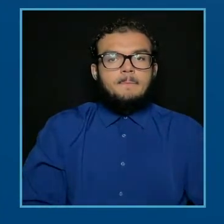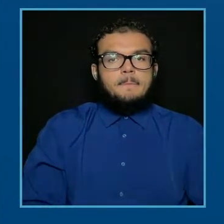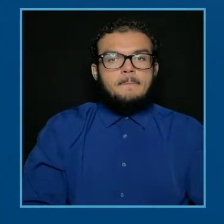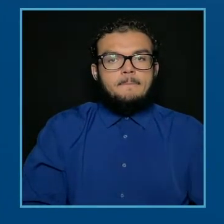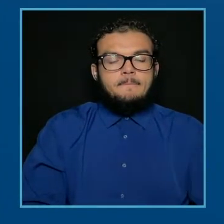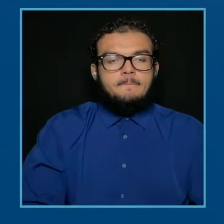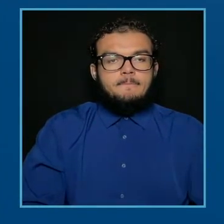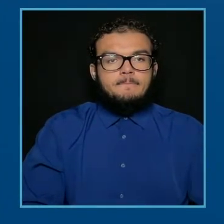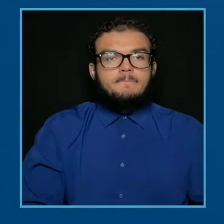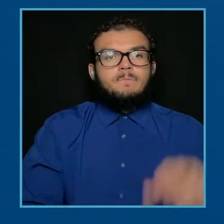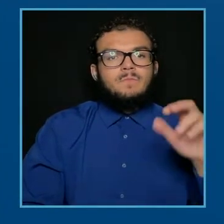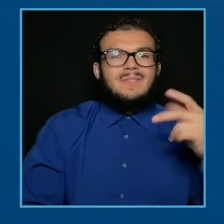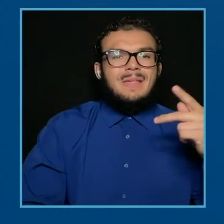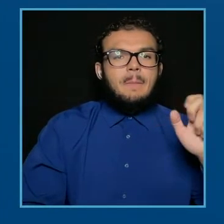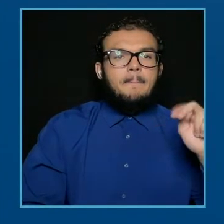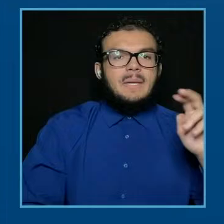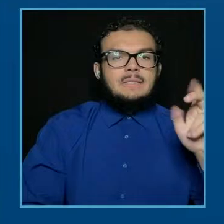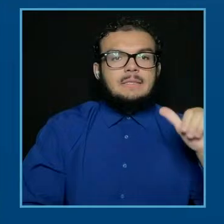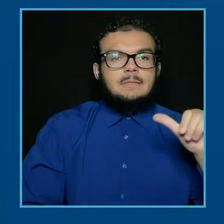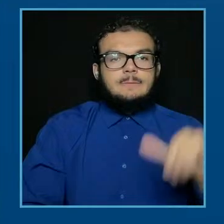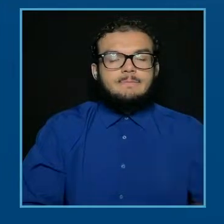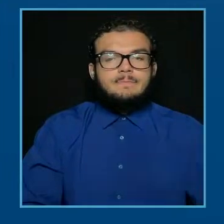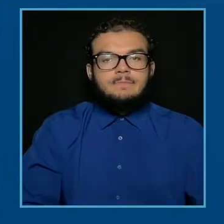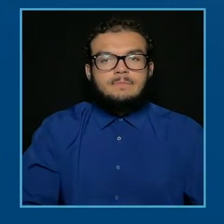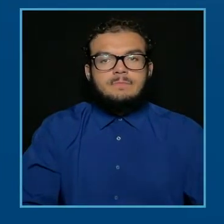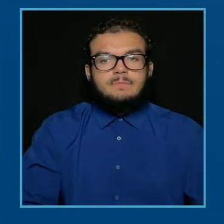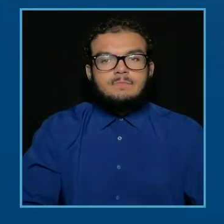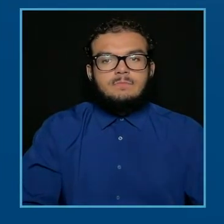Ms. Penske's vote. Ms. Lucas?